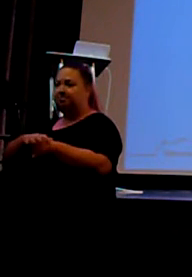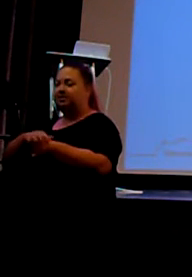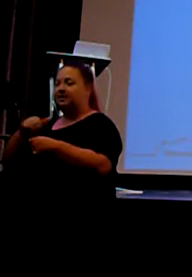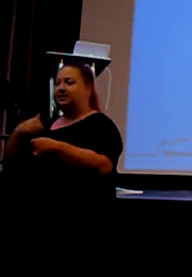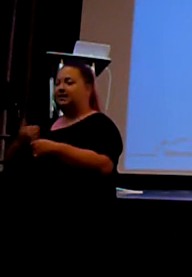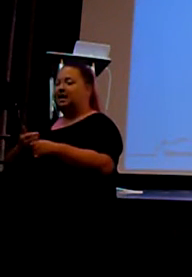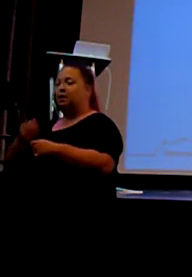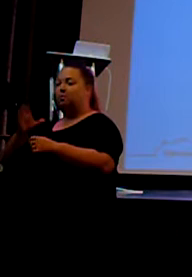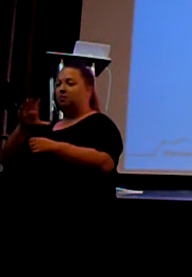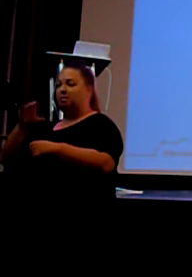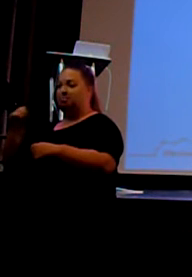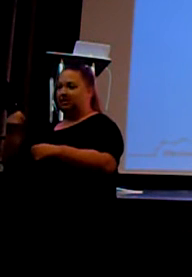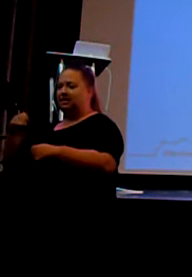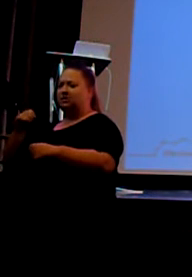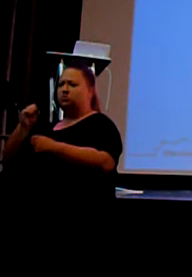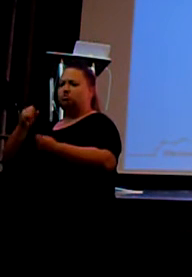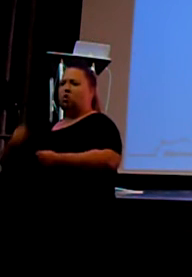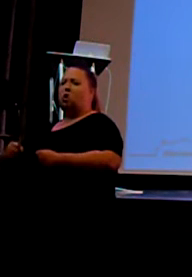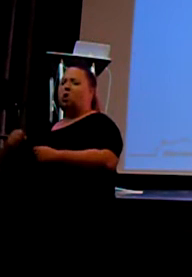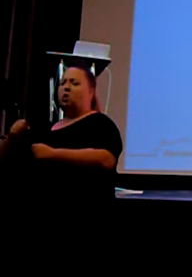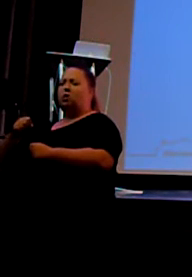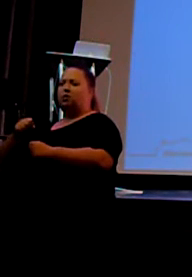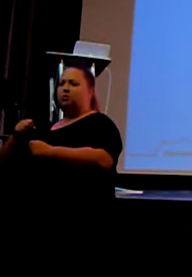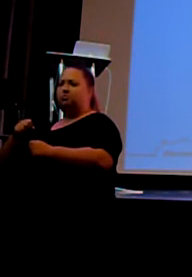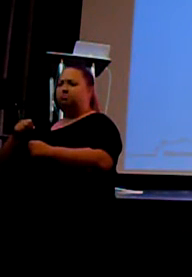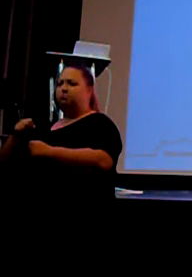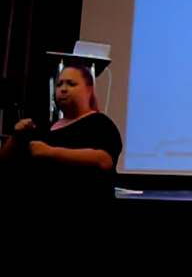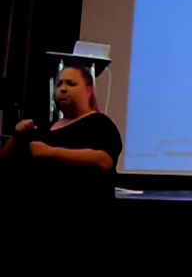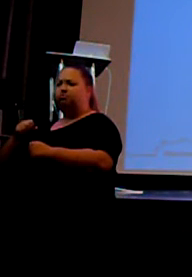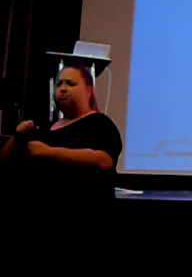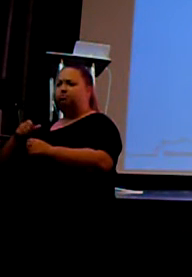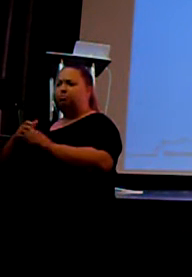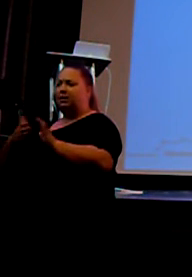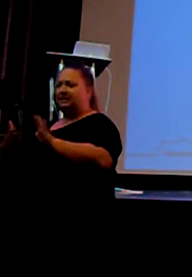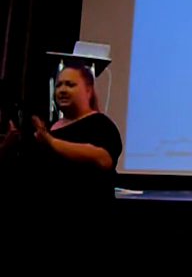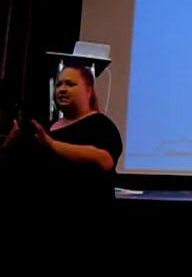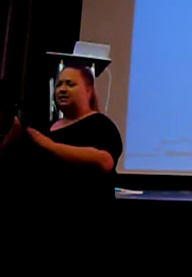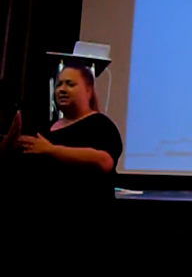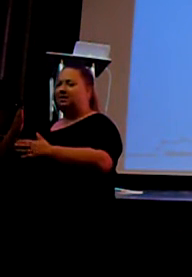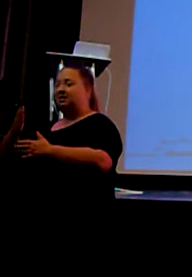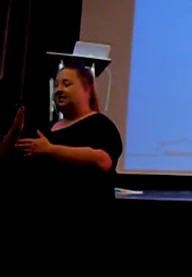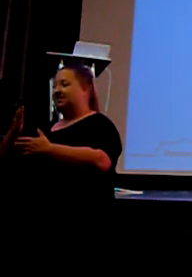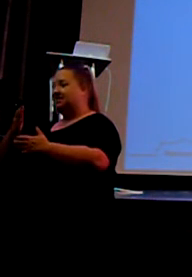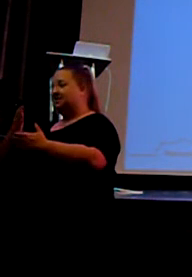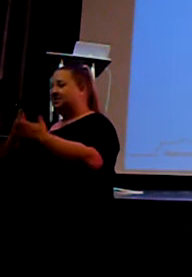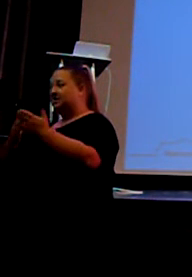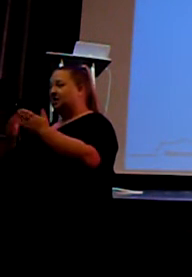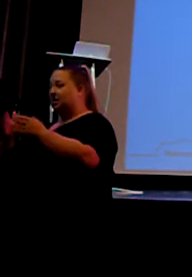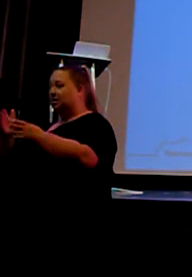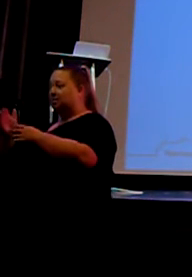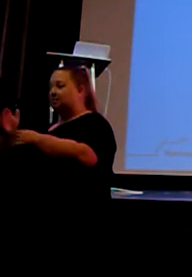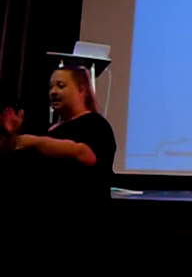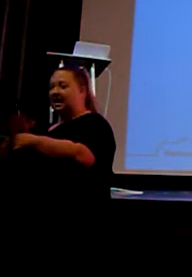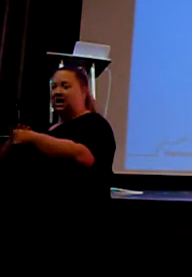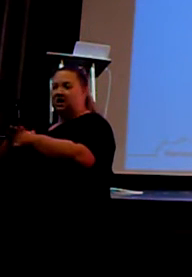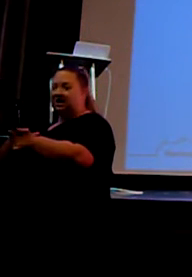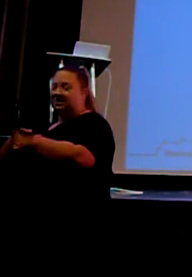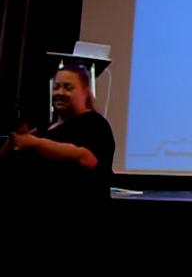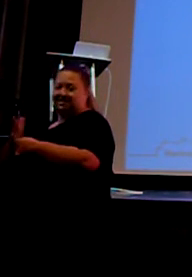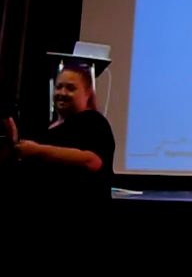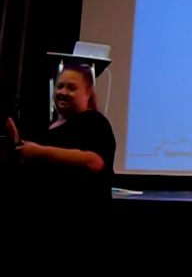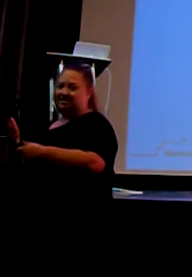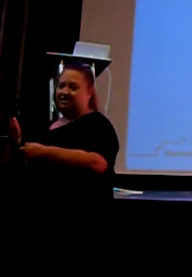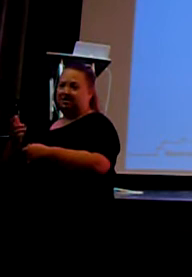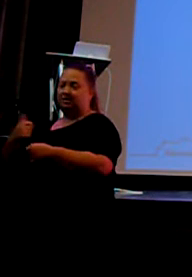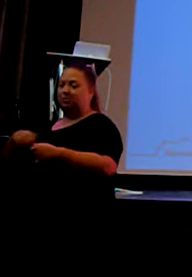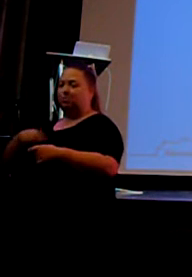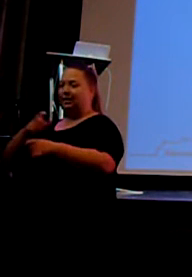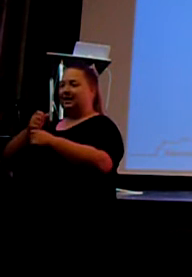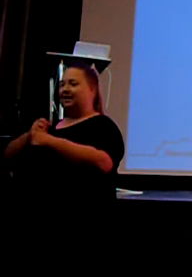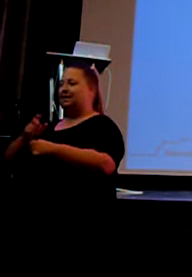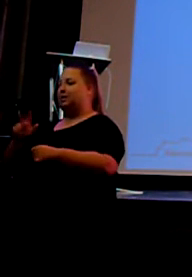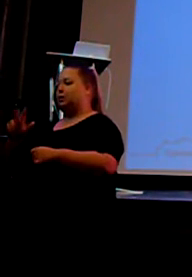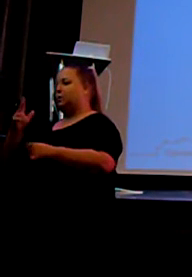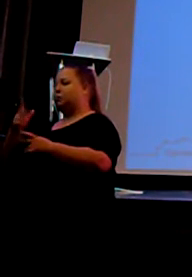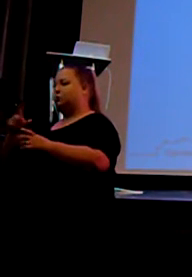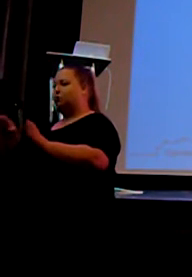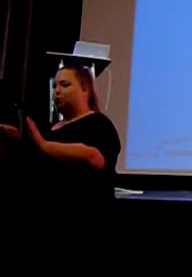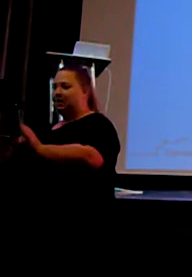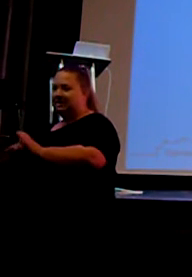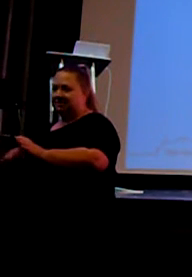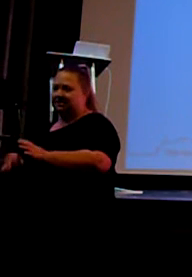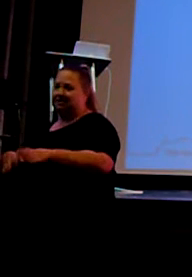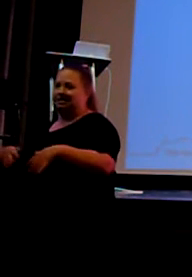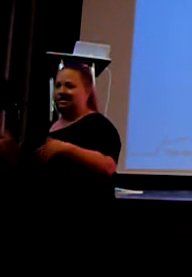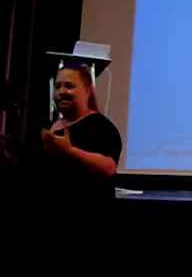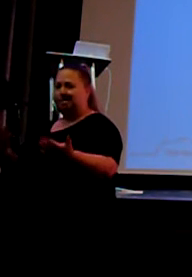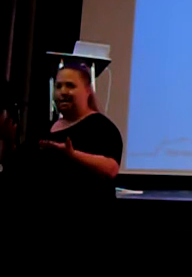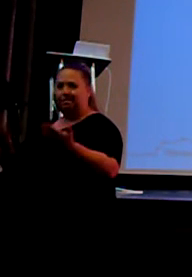presence. In other areas, we don't have such a strong presence. And then we get the third choice,